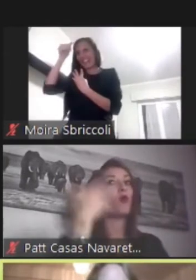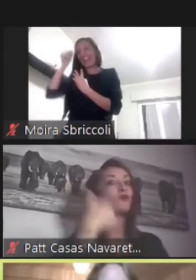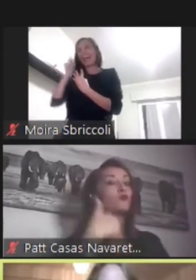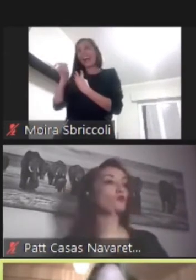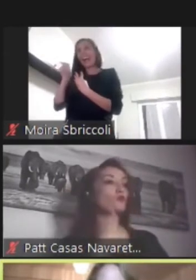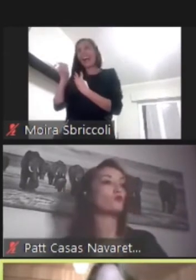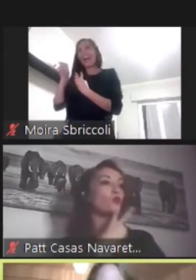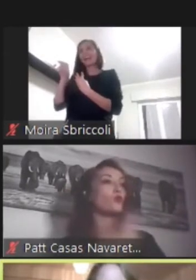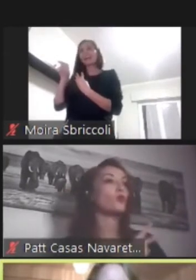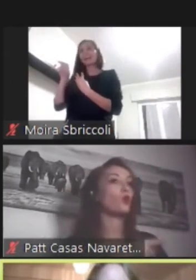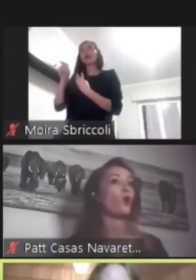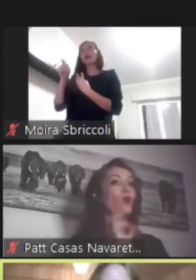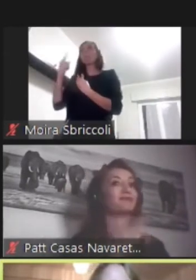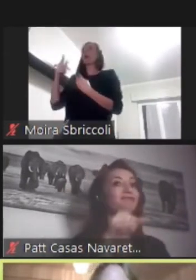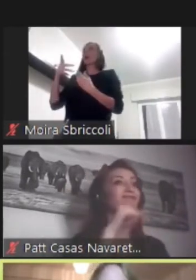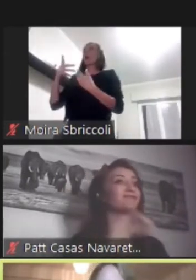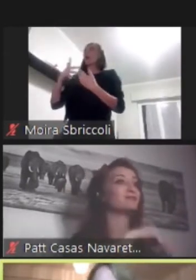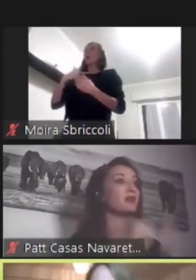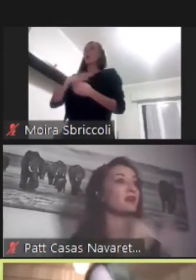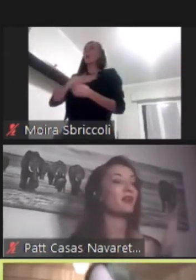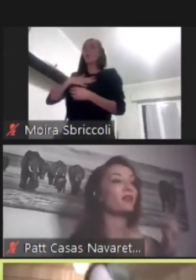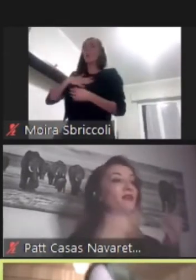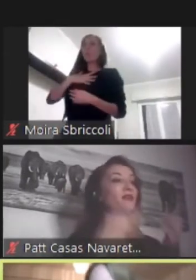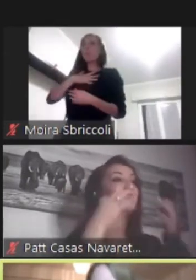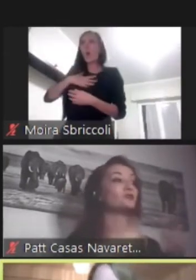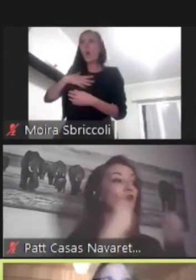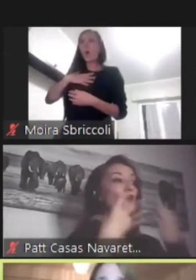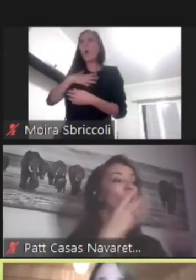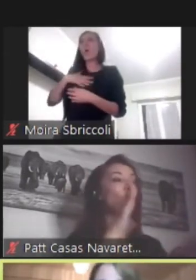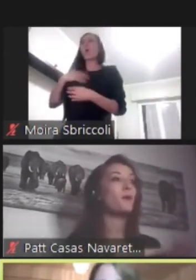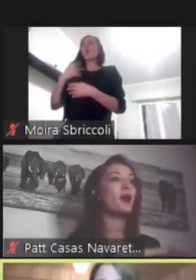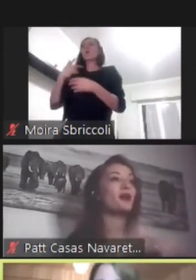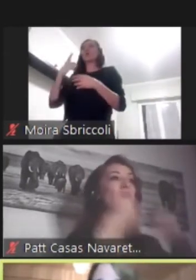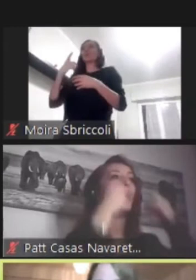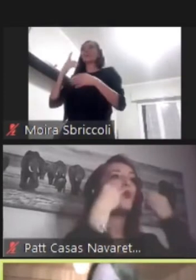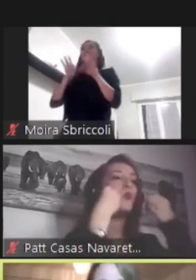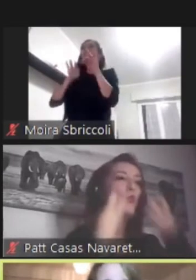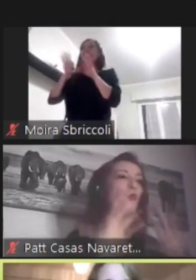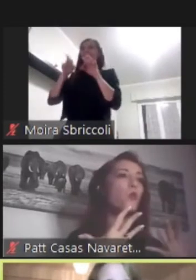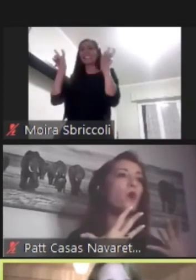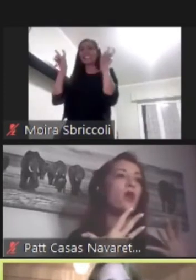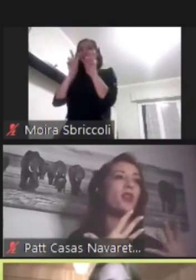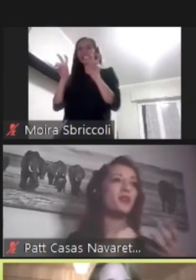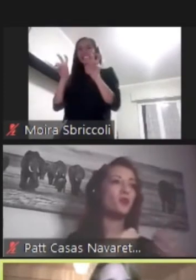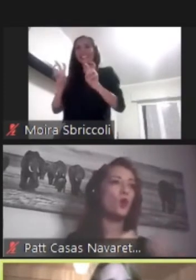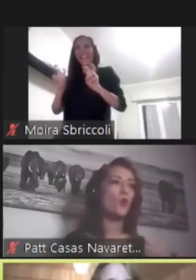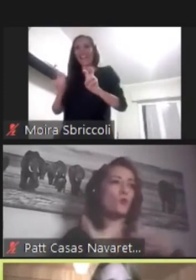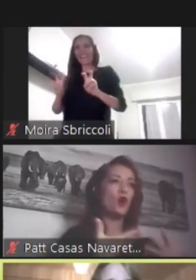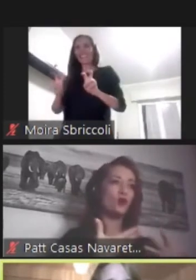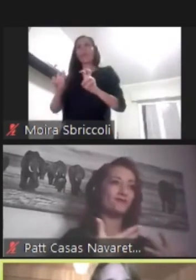sleep. Now, cortisol, which is the stress hormone,